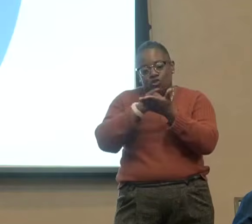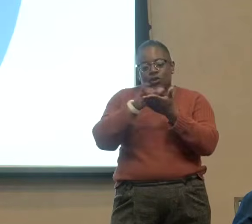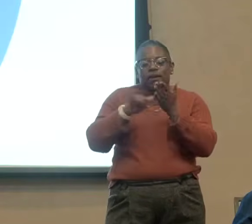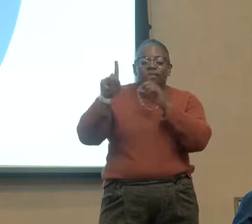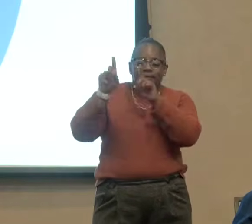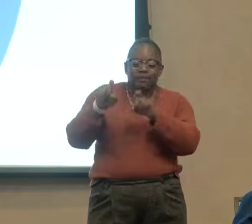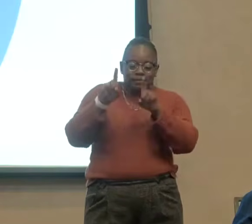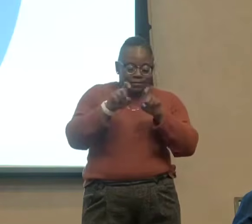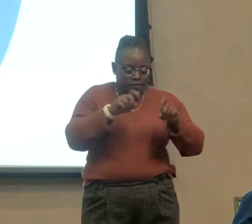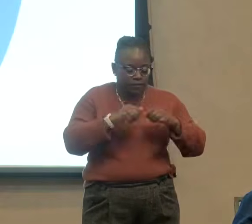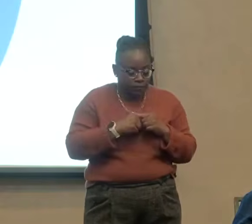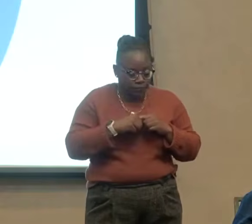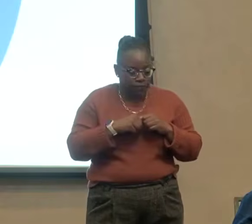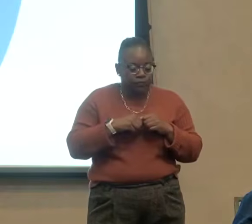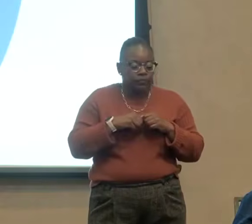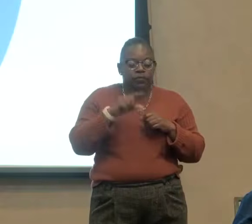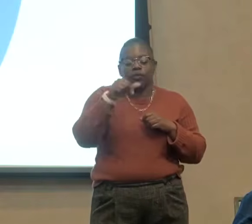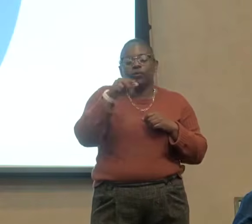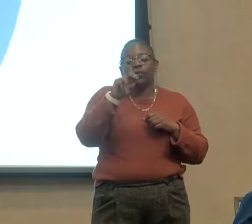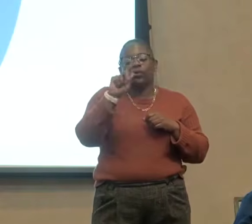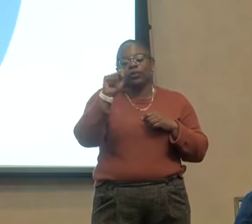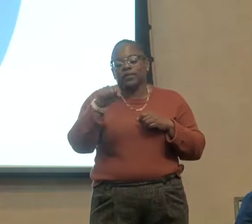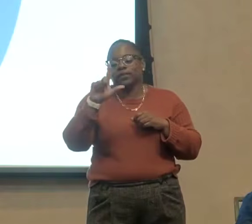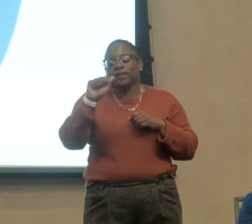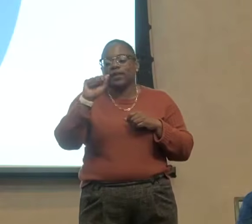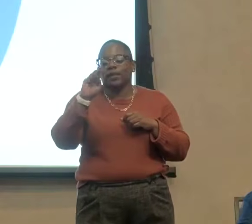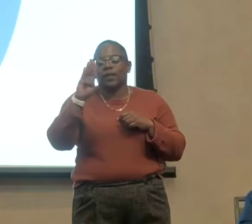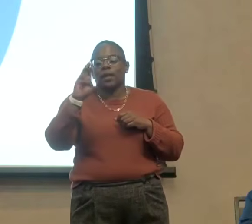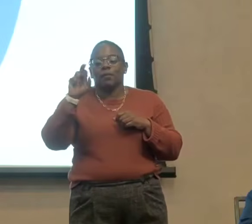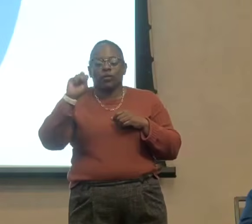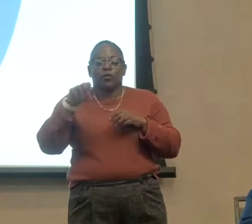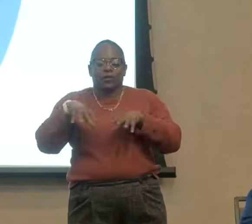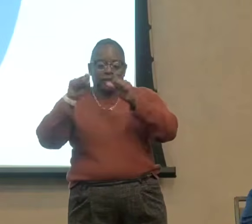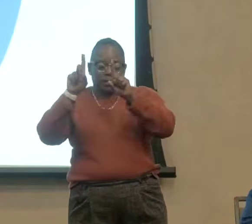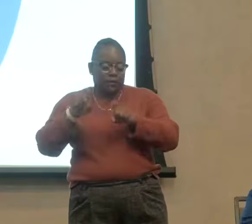and LabCorp to do these tests.